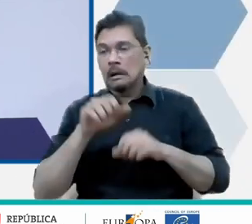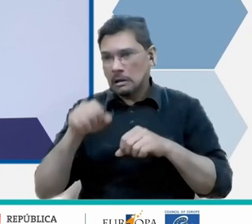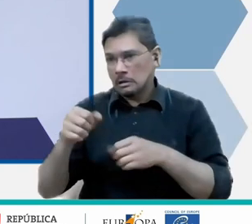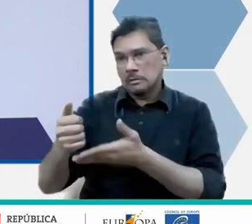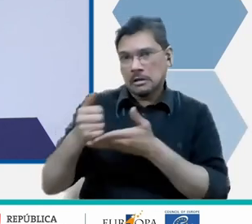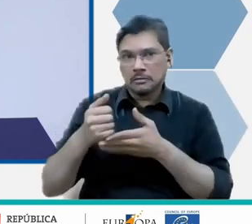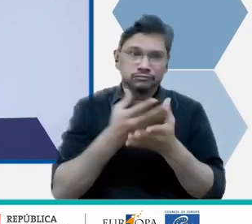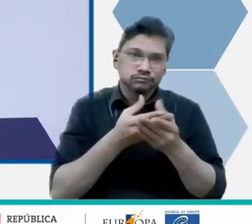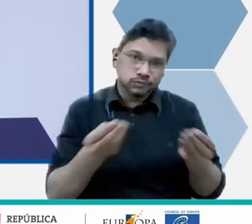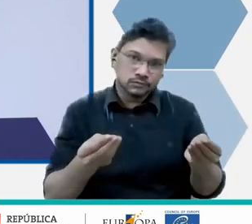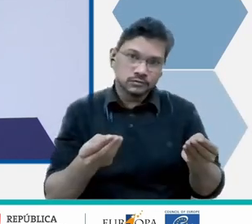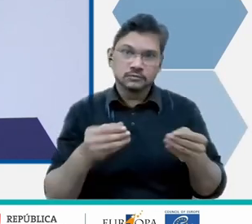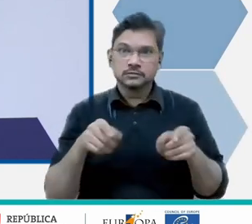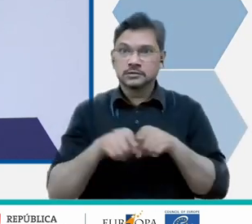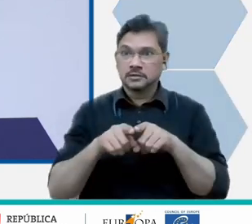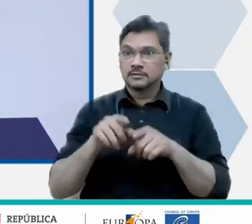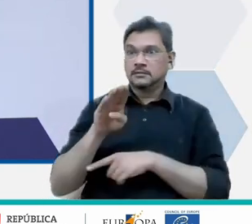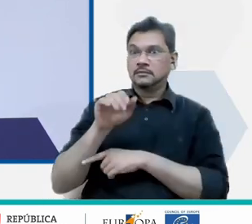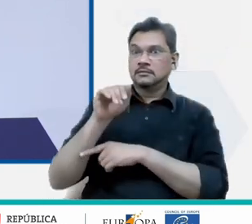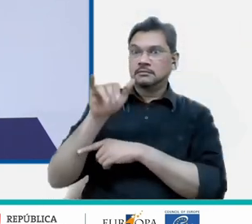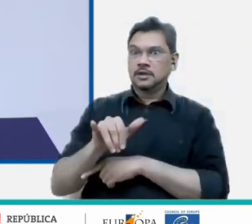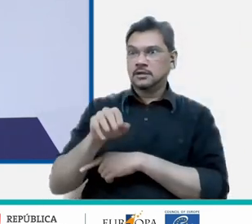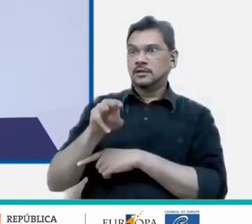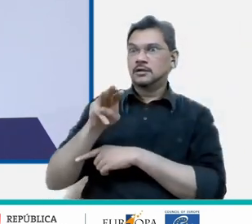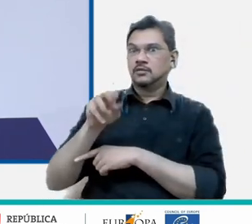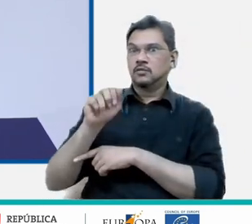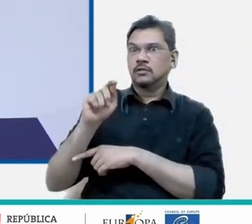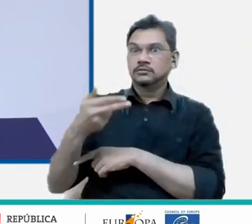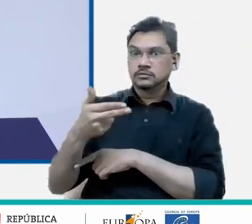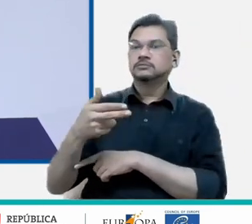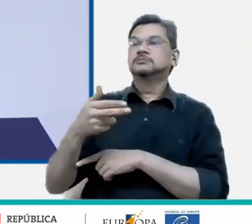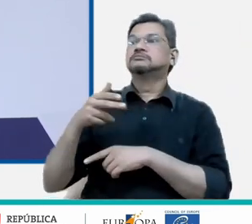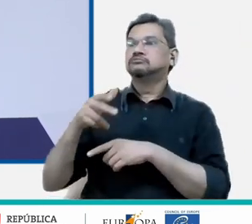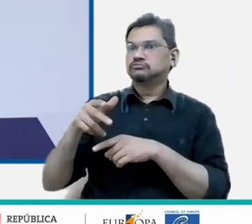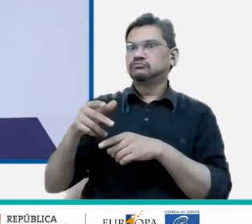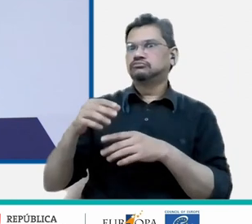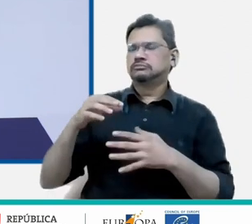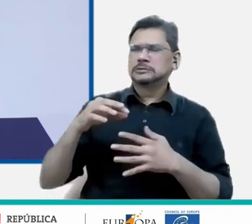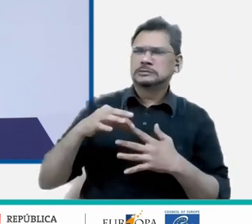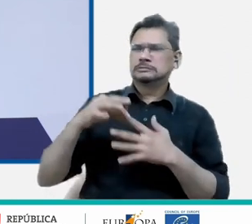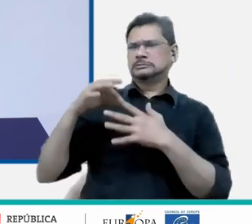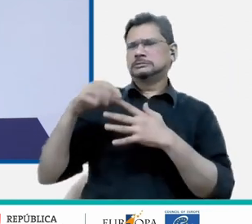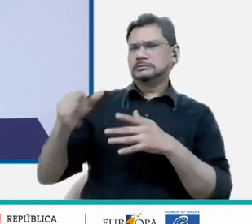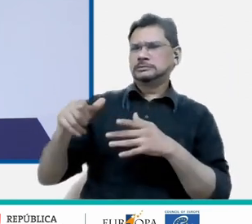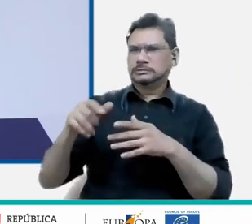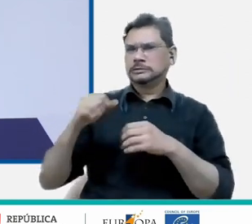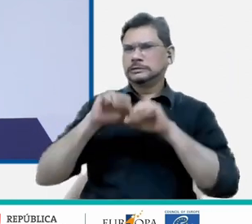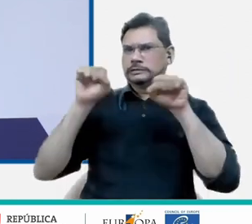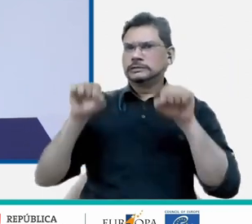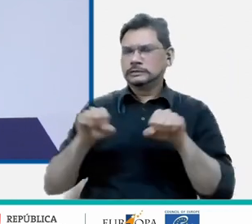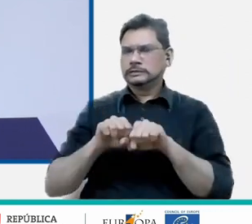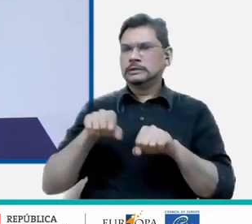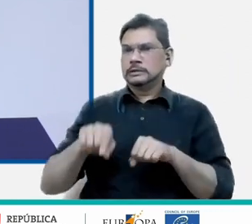is a unique system in the country that is able 365 days a year,